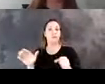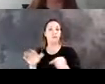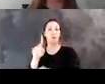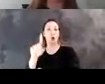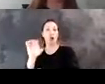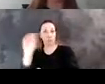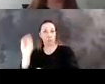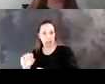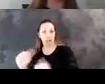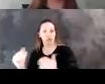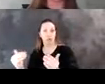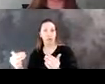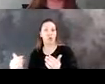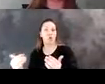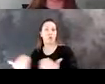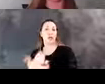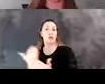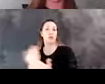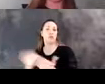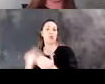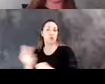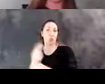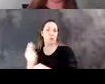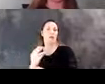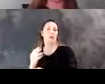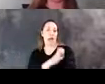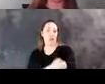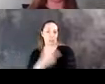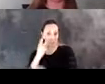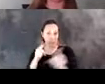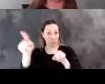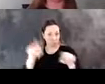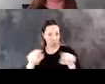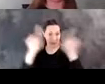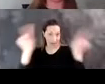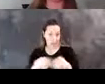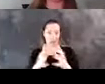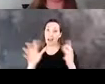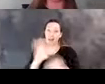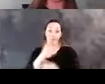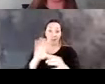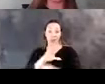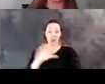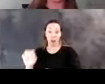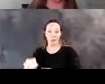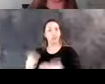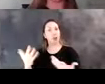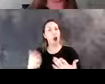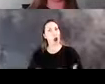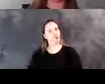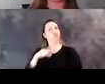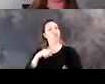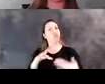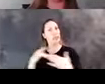energy. And you can see a lot of them on this image, and a lot of the companies are providing tremendous leadership and moving